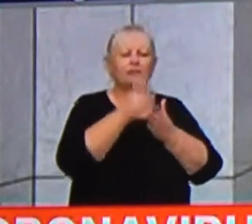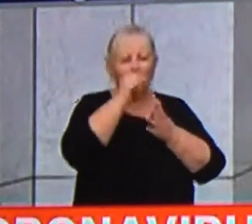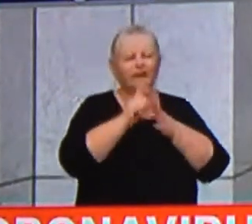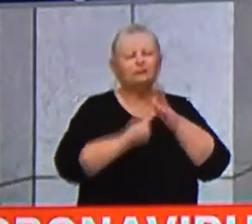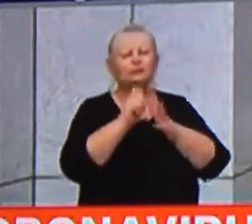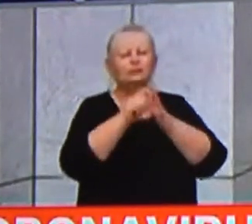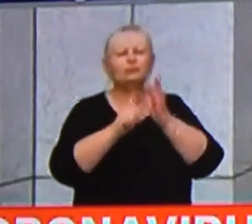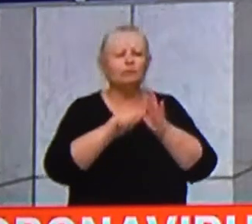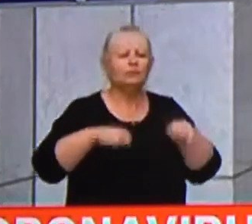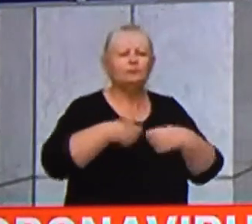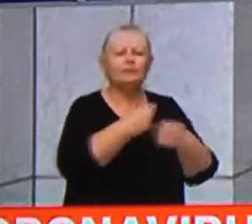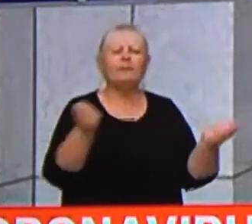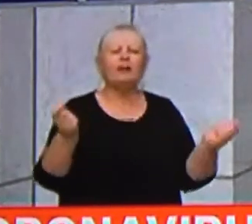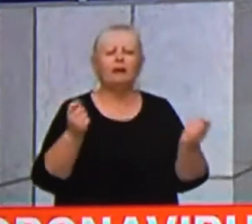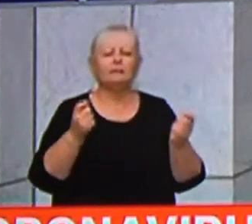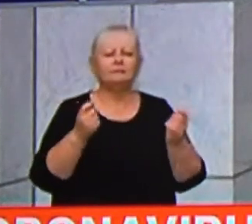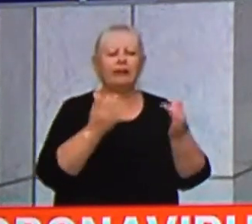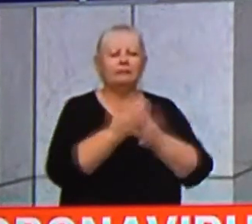type in